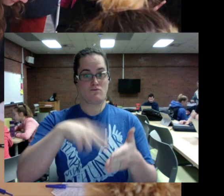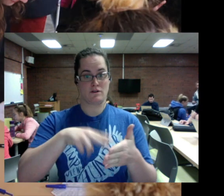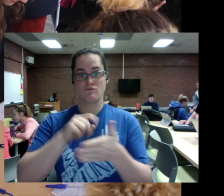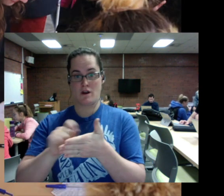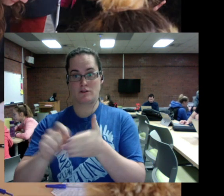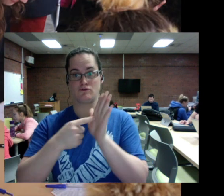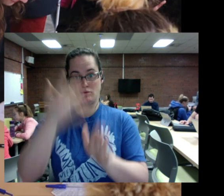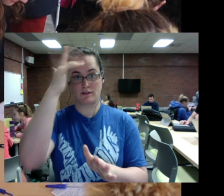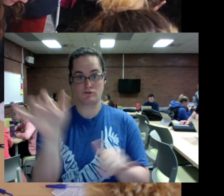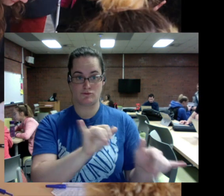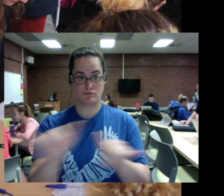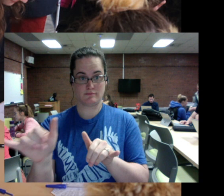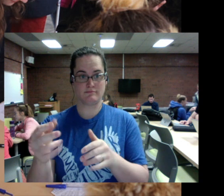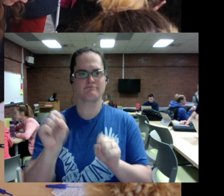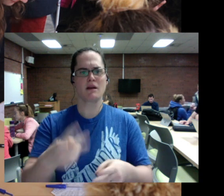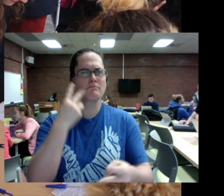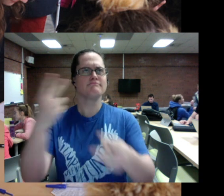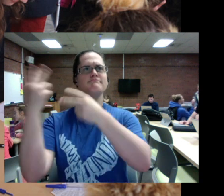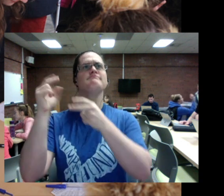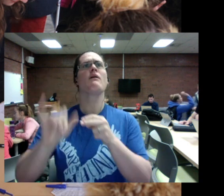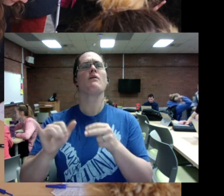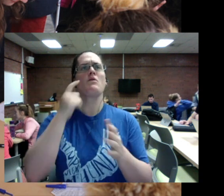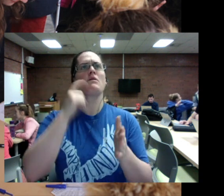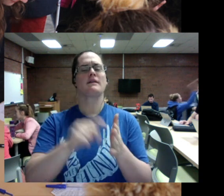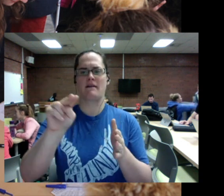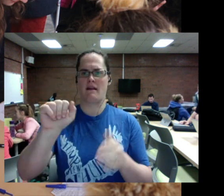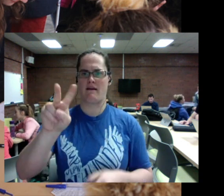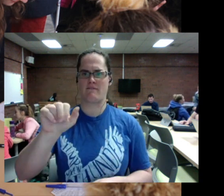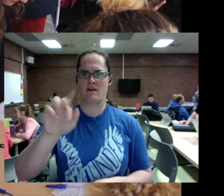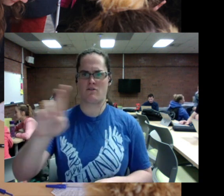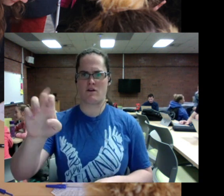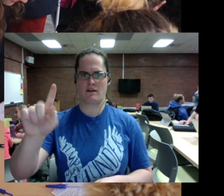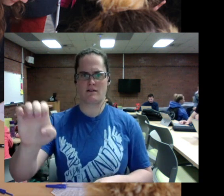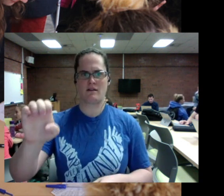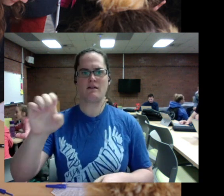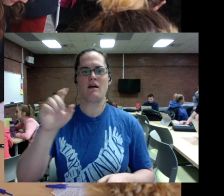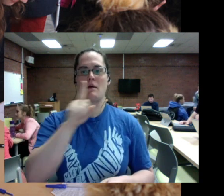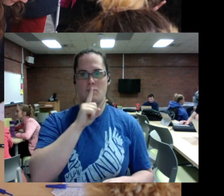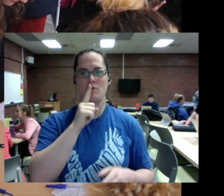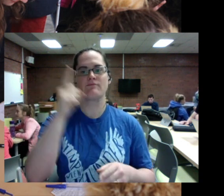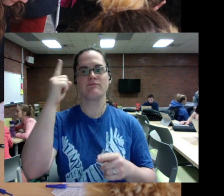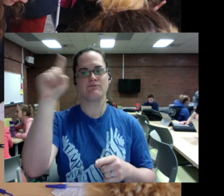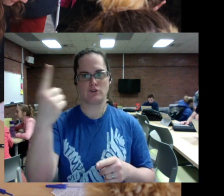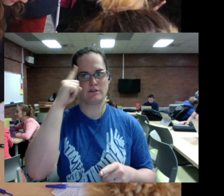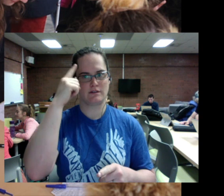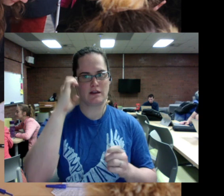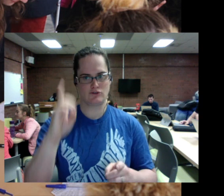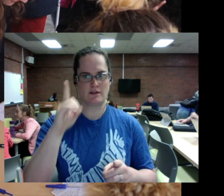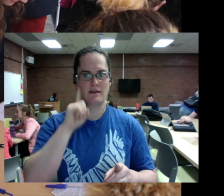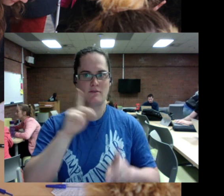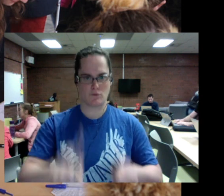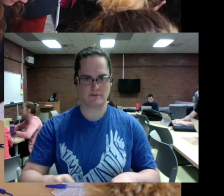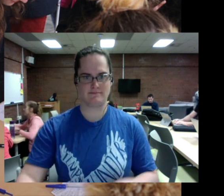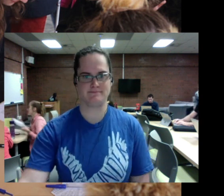And, of course, reading and writing show intelligence as well. So we can look back and recognize Navarrete, or El Mudo, as the first